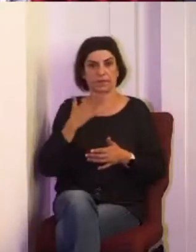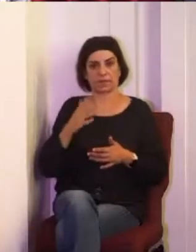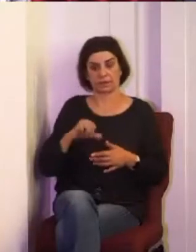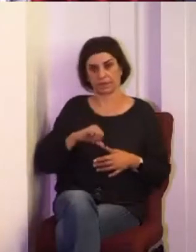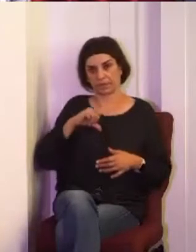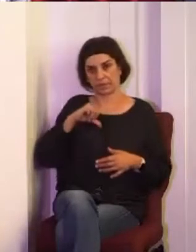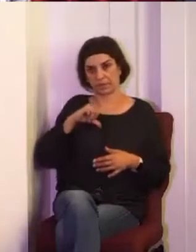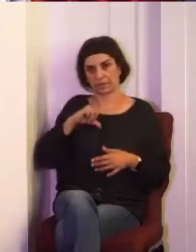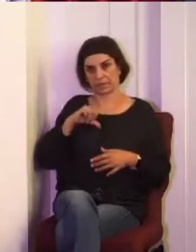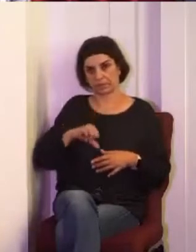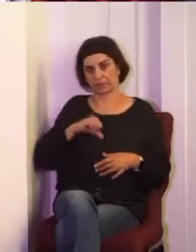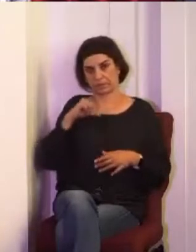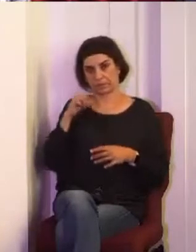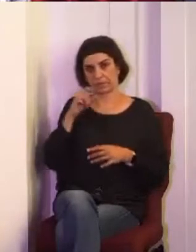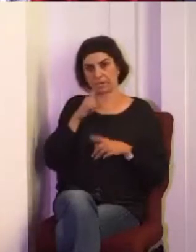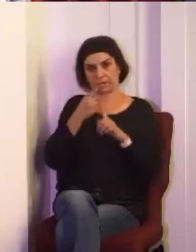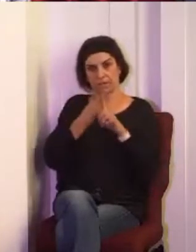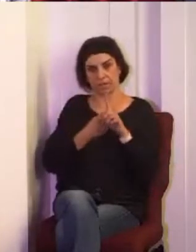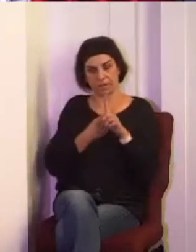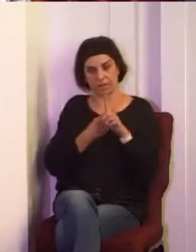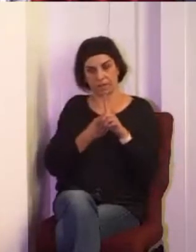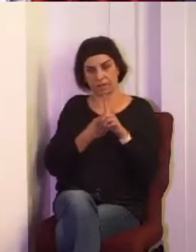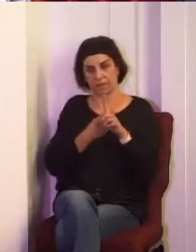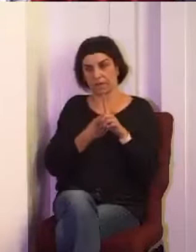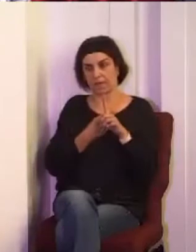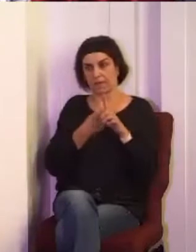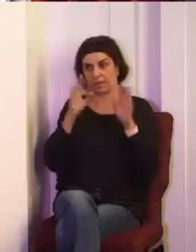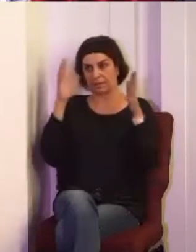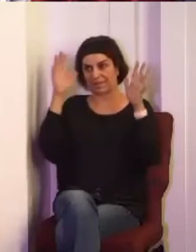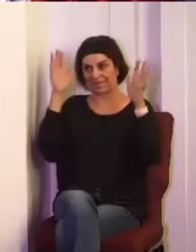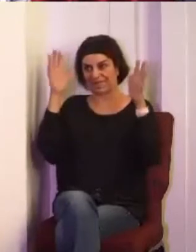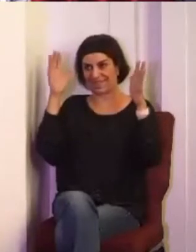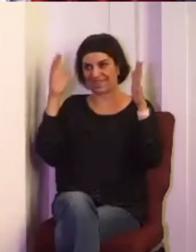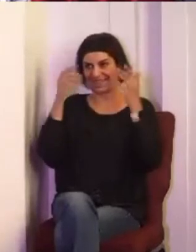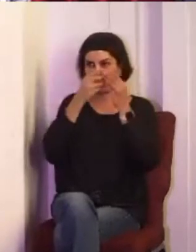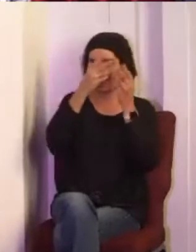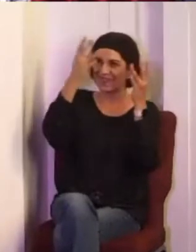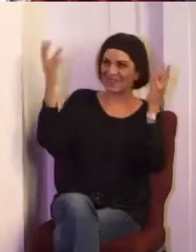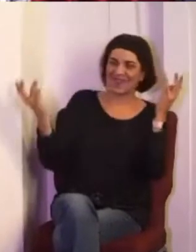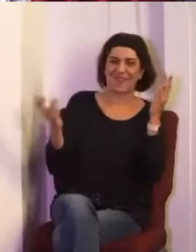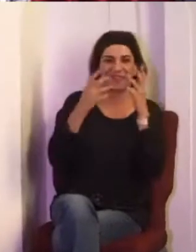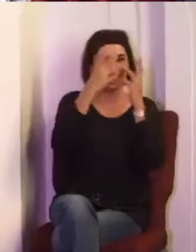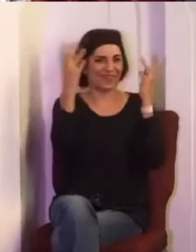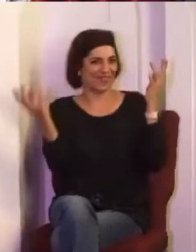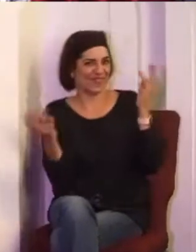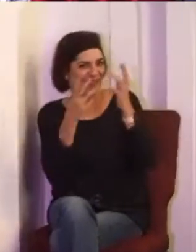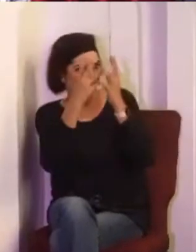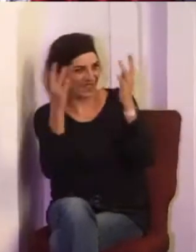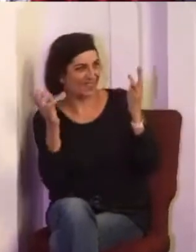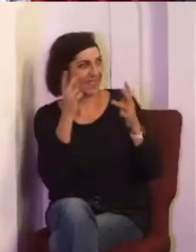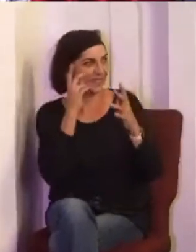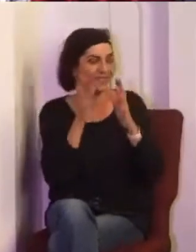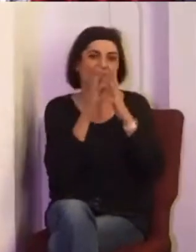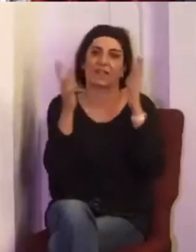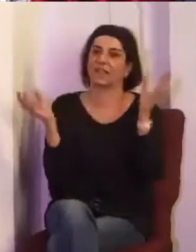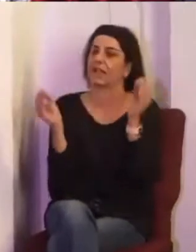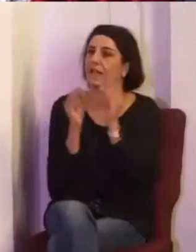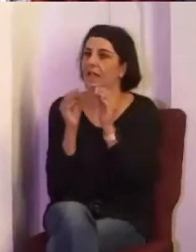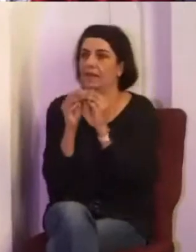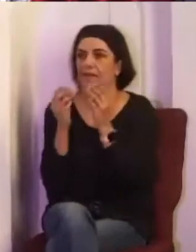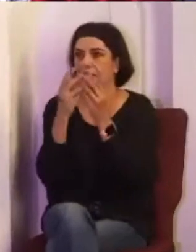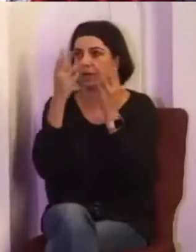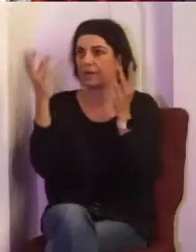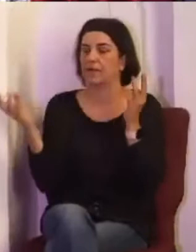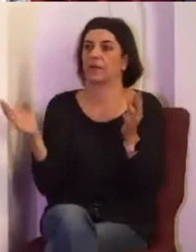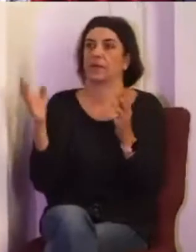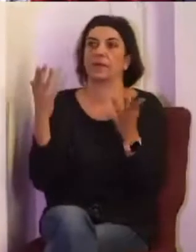It's Pride Month, y'all. Yes, there are rainbows all around us, and you'll see a lot more rainbows, and